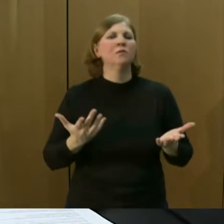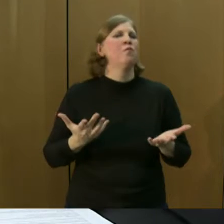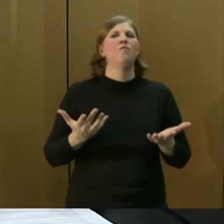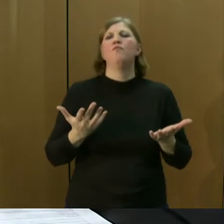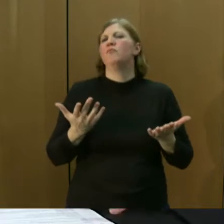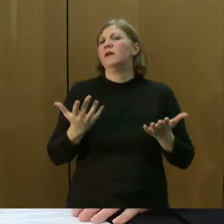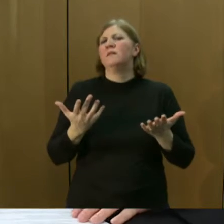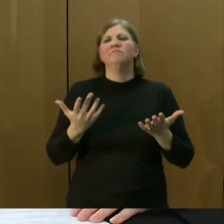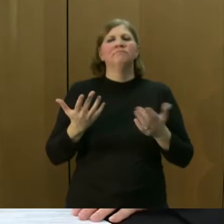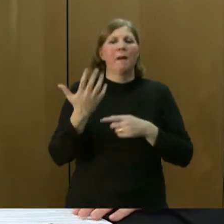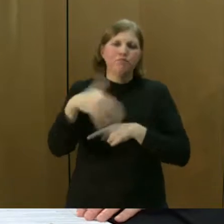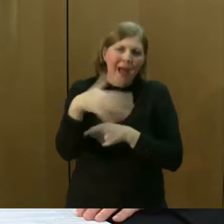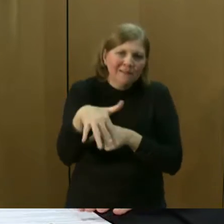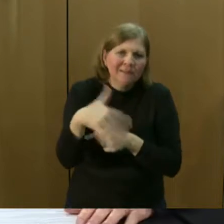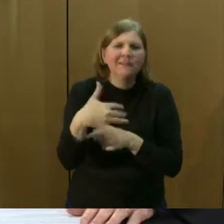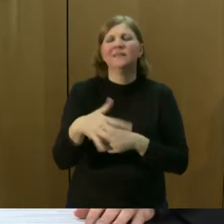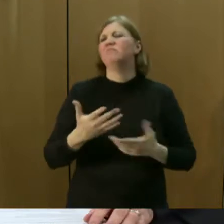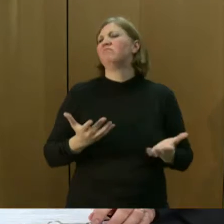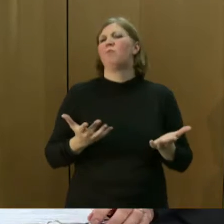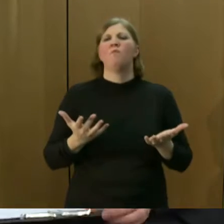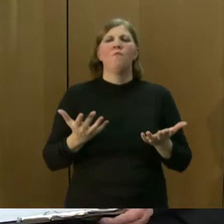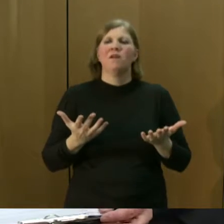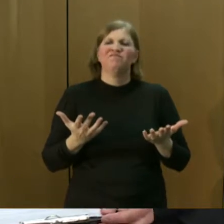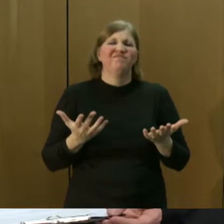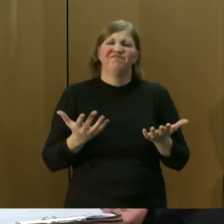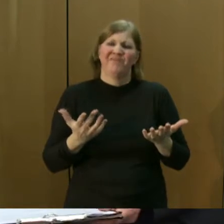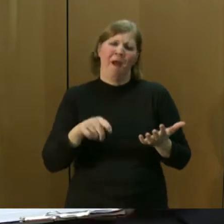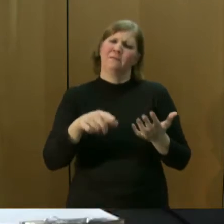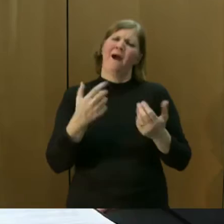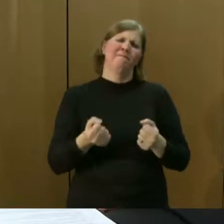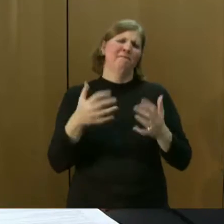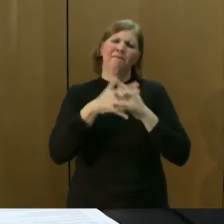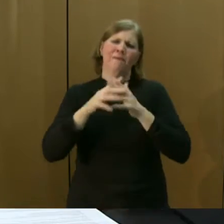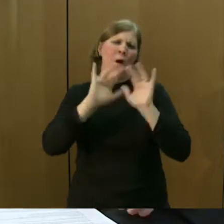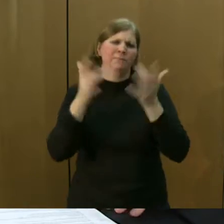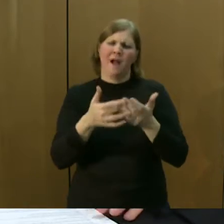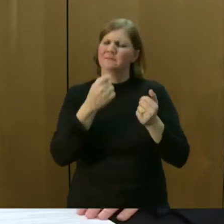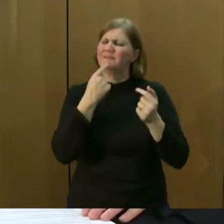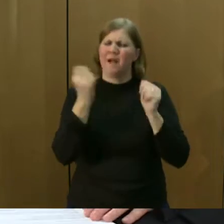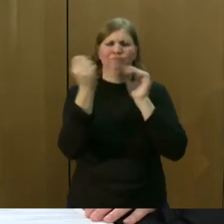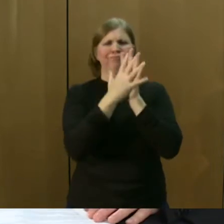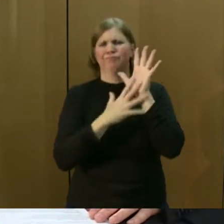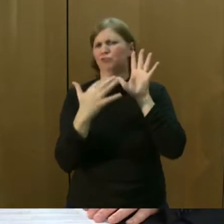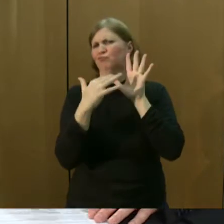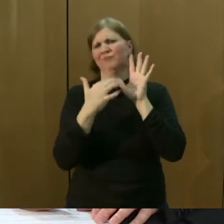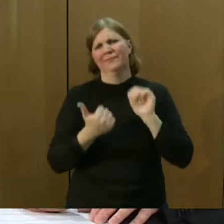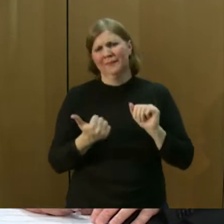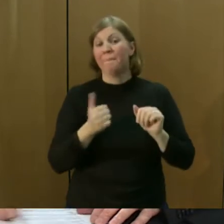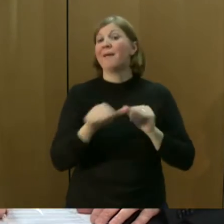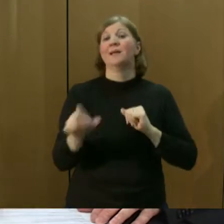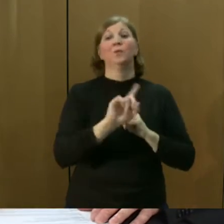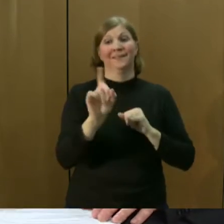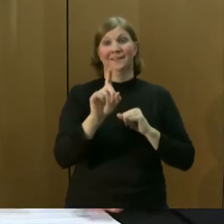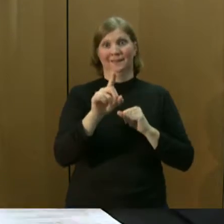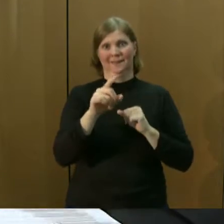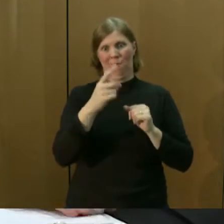there's just so much information. You could just hole yourself up for the weekend and immerse yourself in the website. So we're